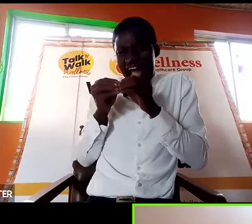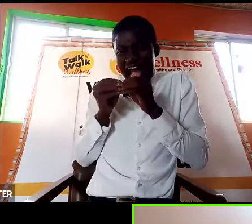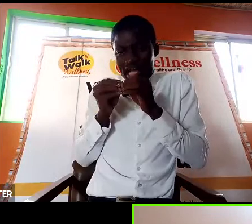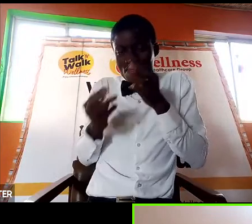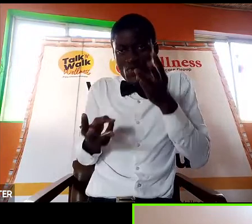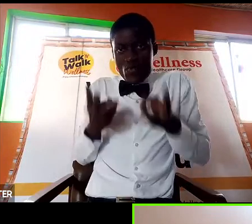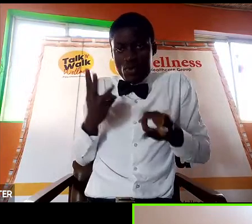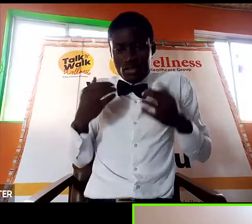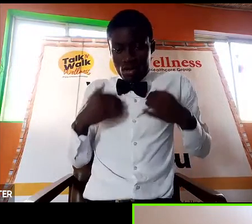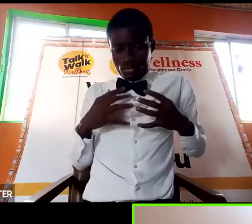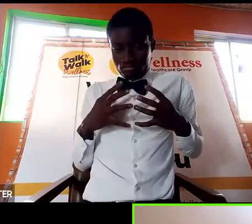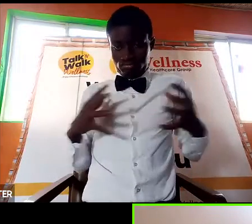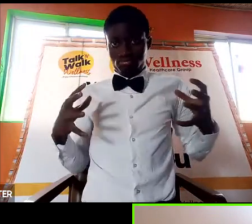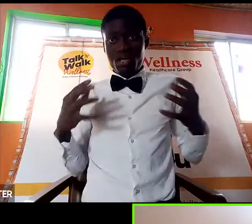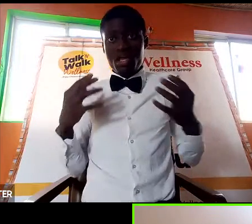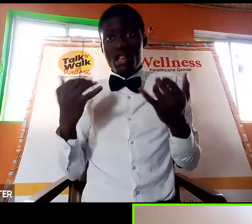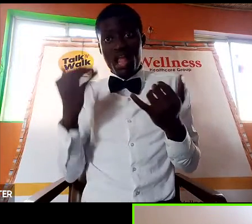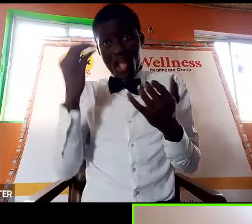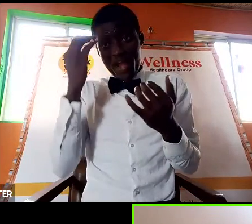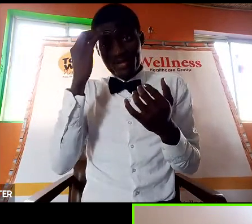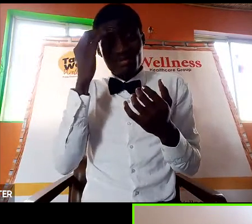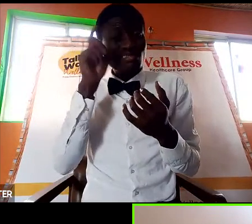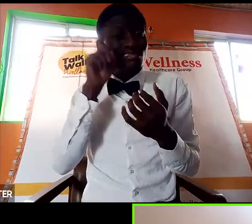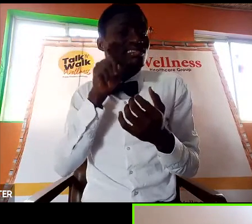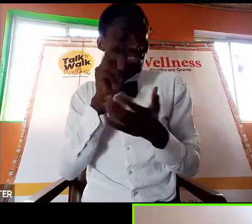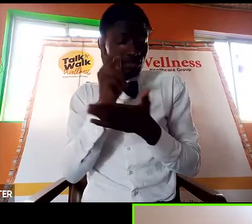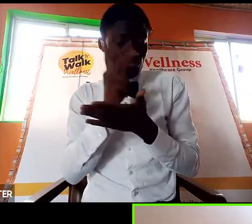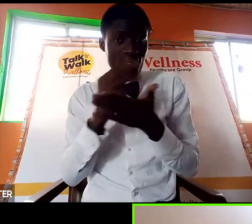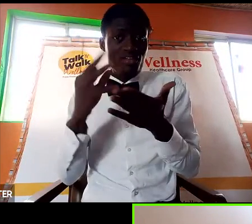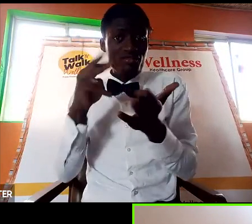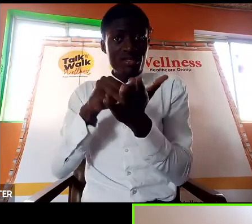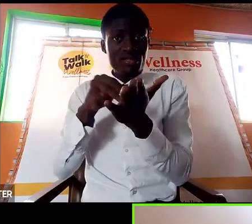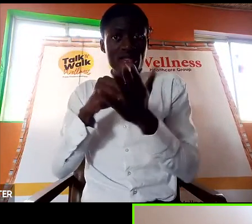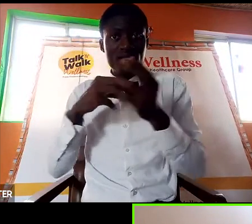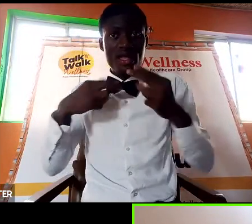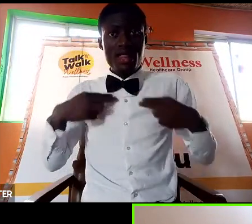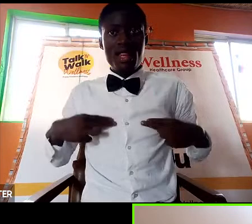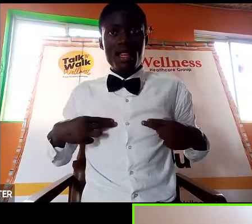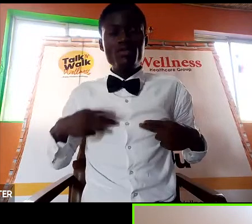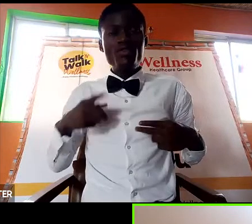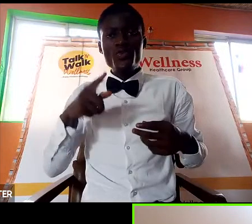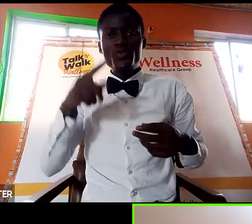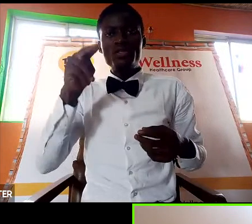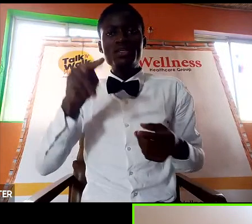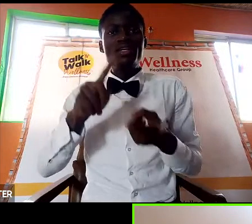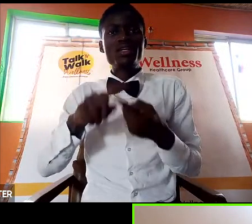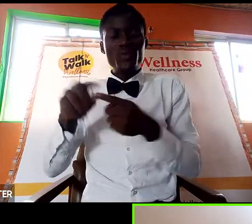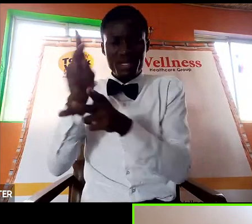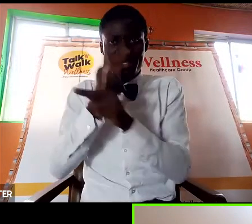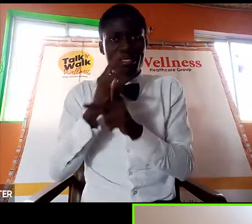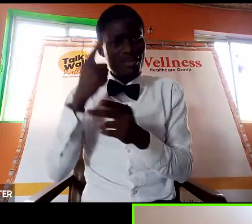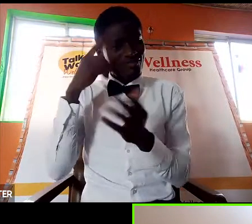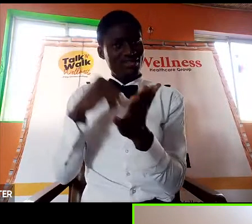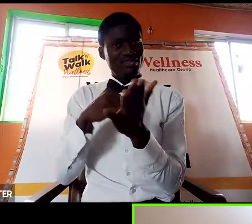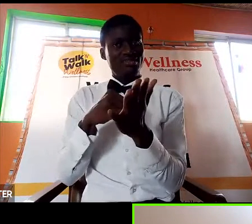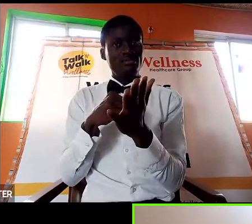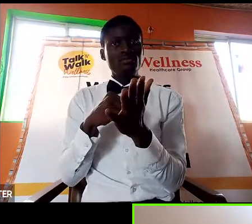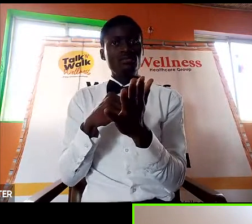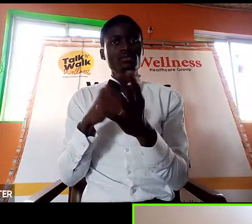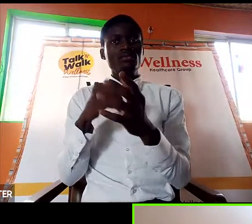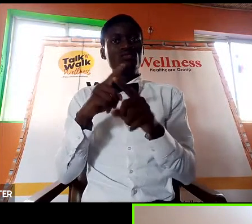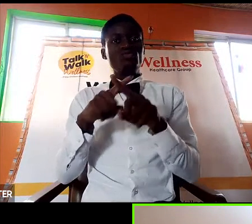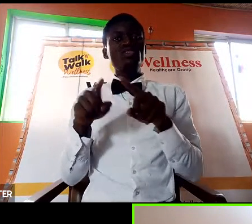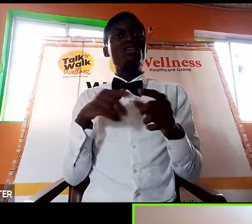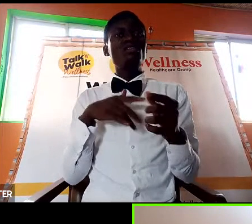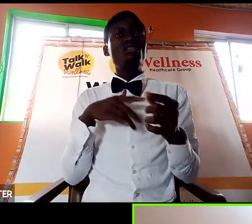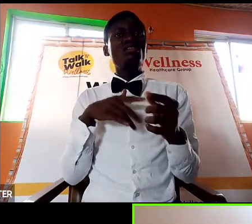a part of your mental health, that needed to be taken care of and is not being taken care of. Possibility that you might be feeling dejected,